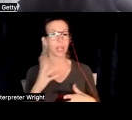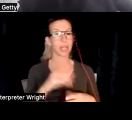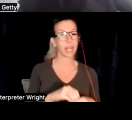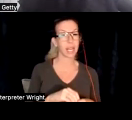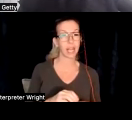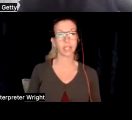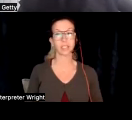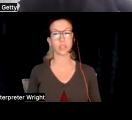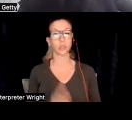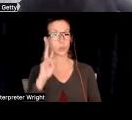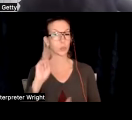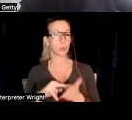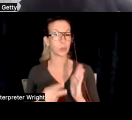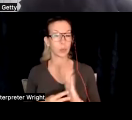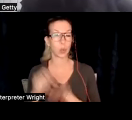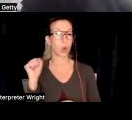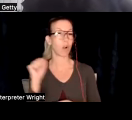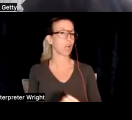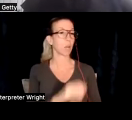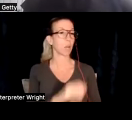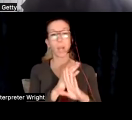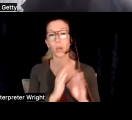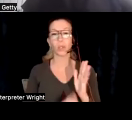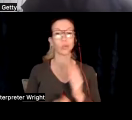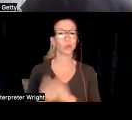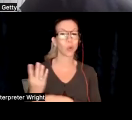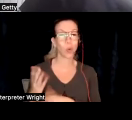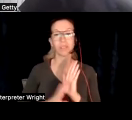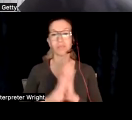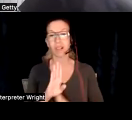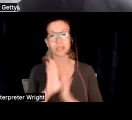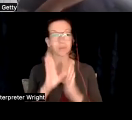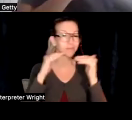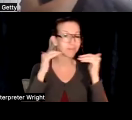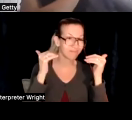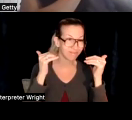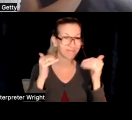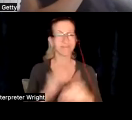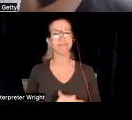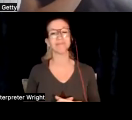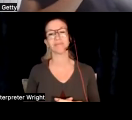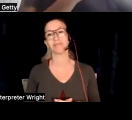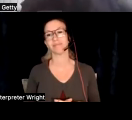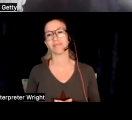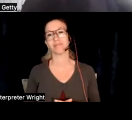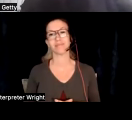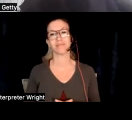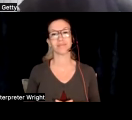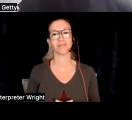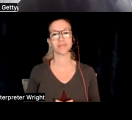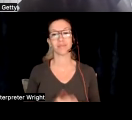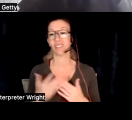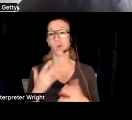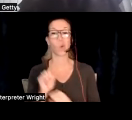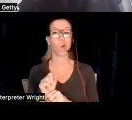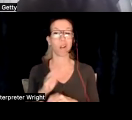sense of purpose, overcoming barriers, growing, blossoming, smiling. I love that. Even just if you have to do work over the